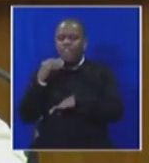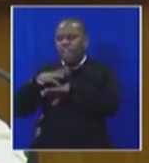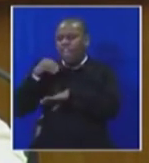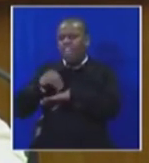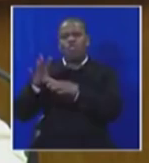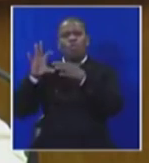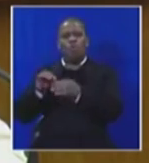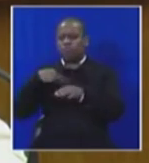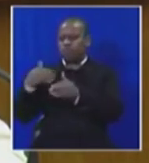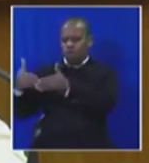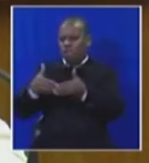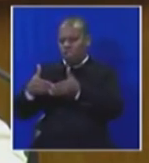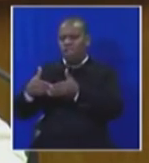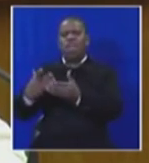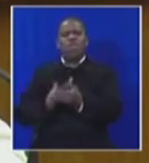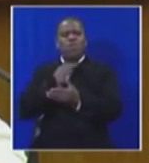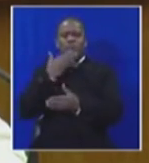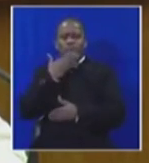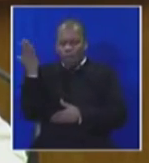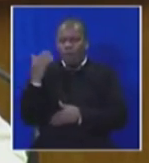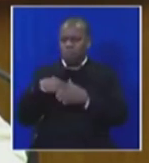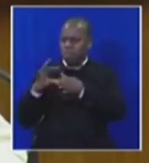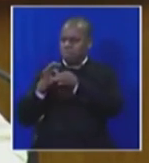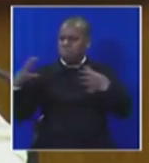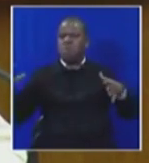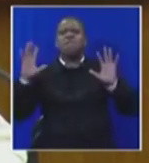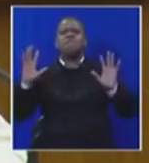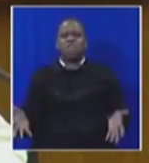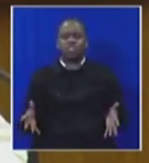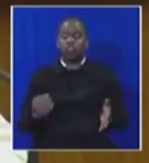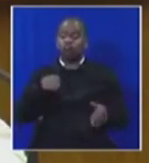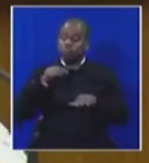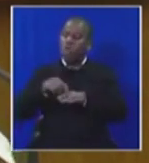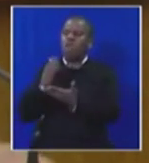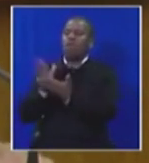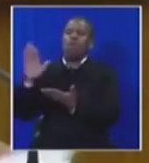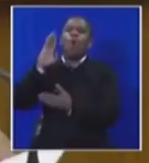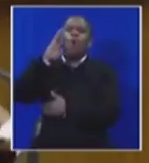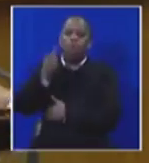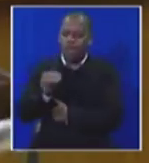about young people, is completely out of touch, and is on its way out. Goodbye.